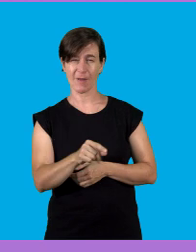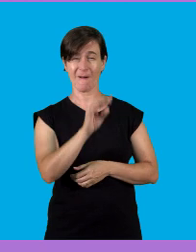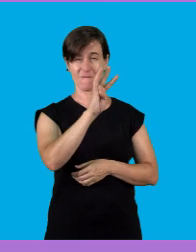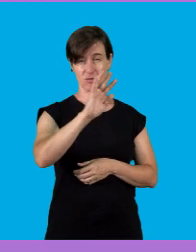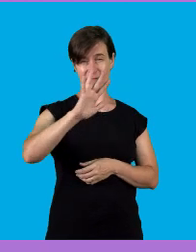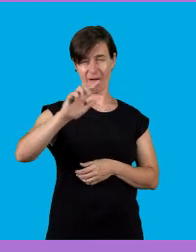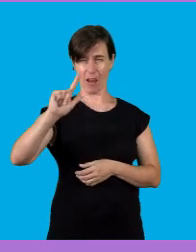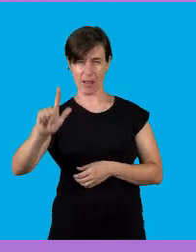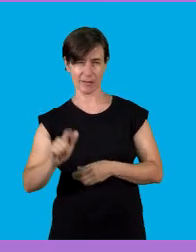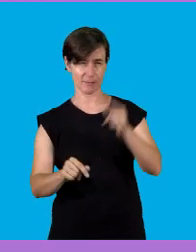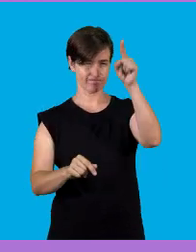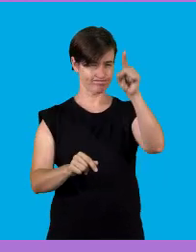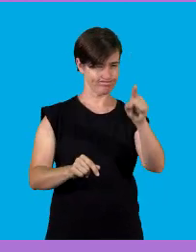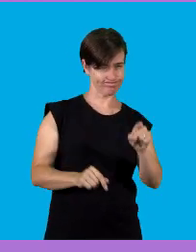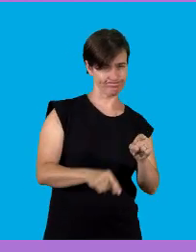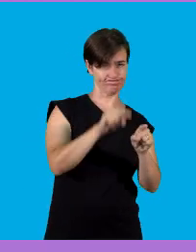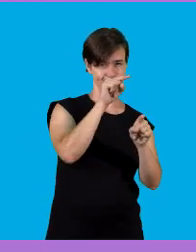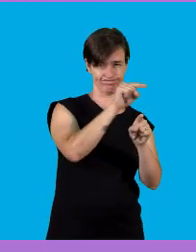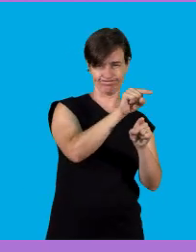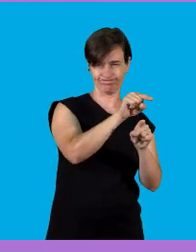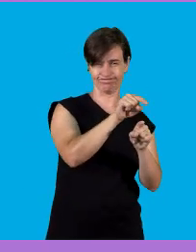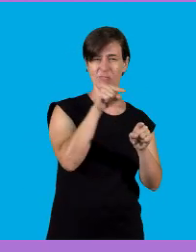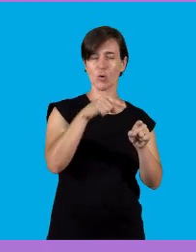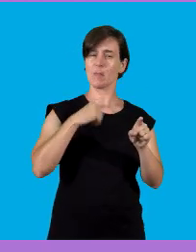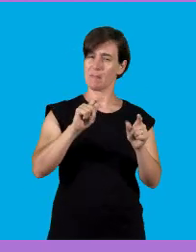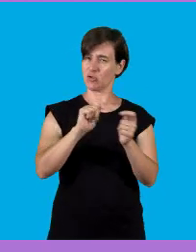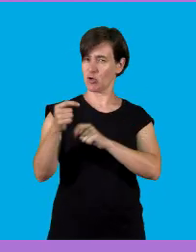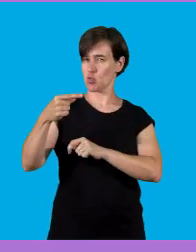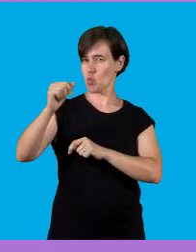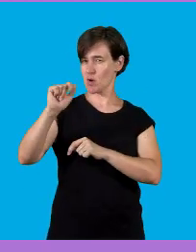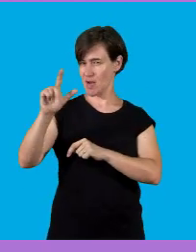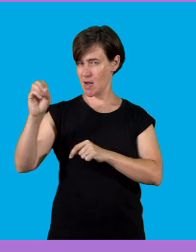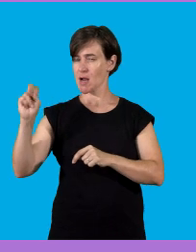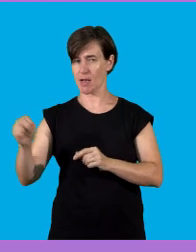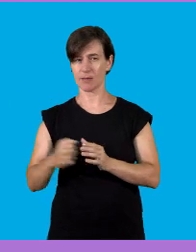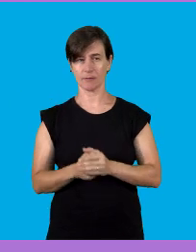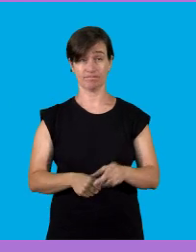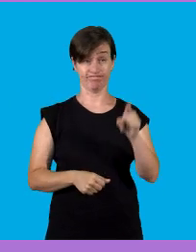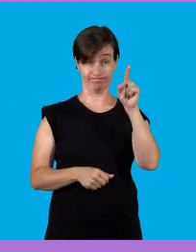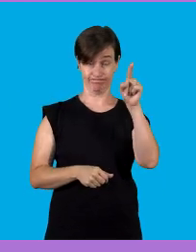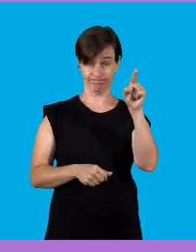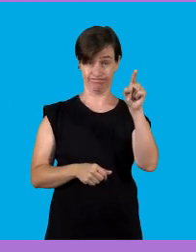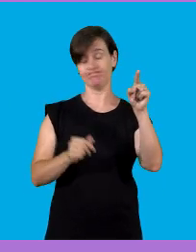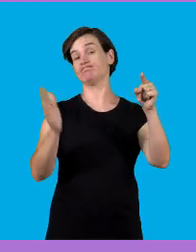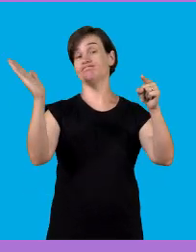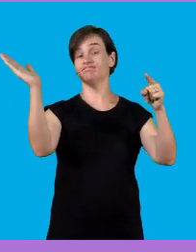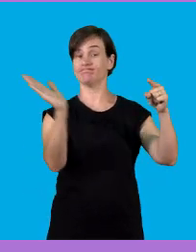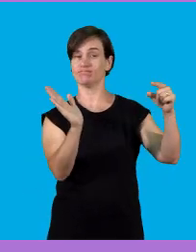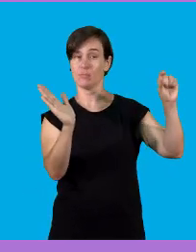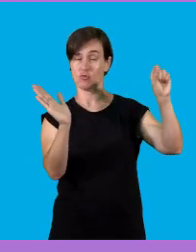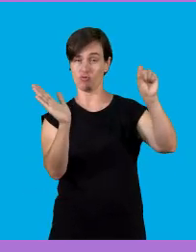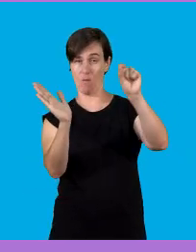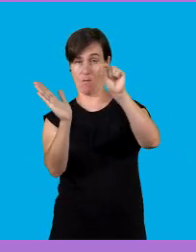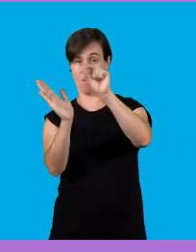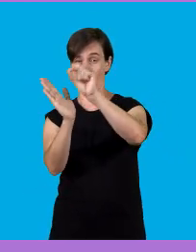45 liters to see the equivalent, right, in gallons. So there's 45.